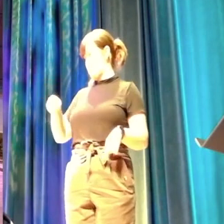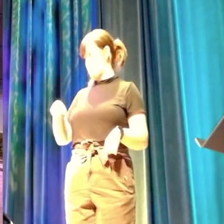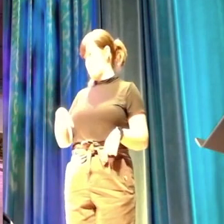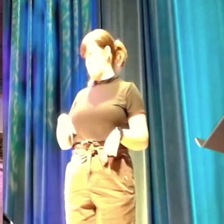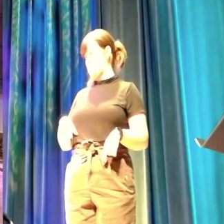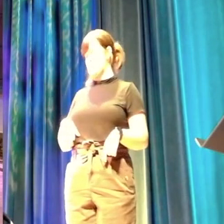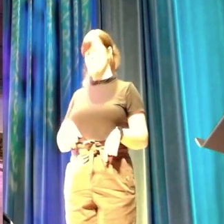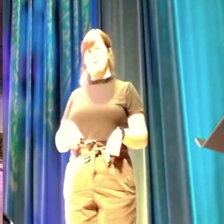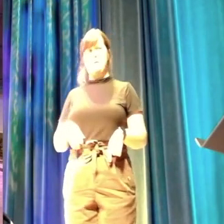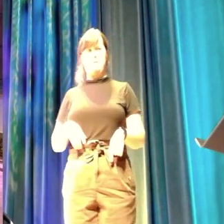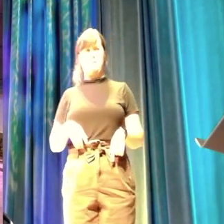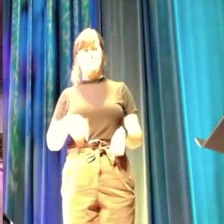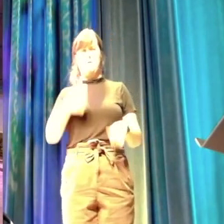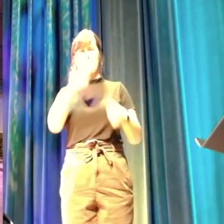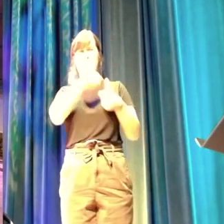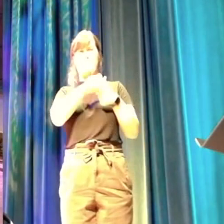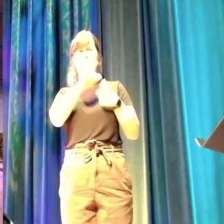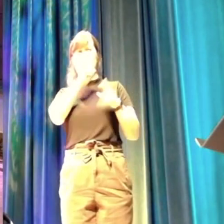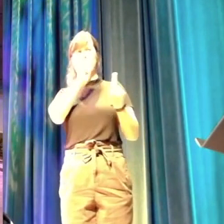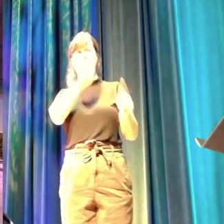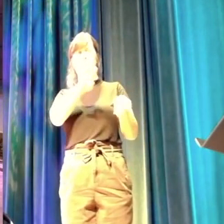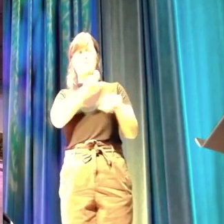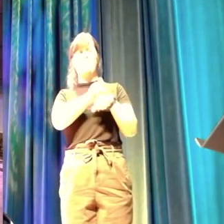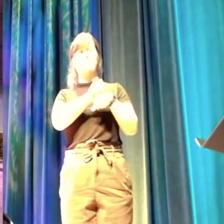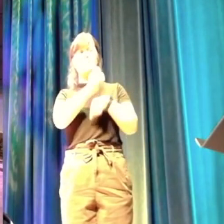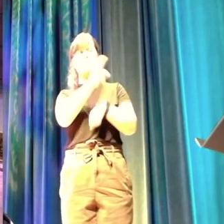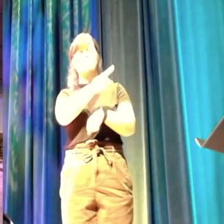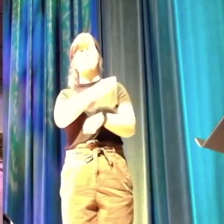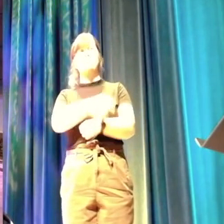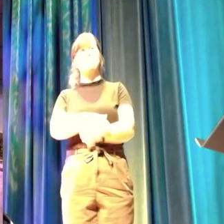And I remember sending her a response that said,